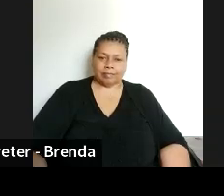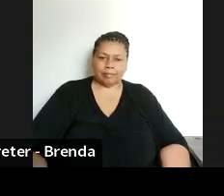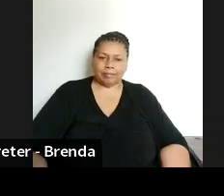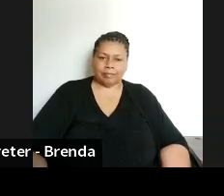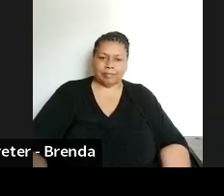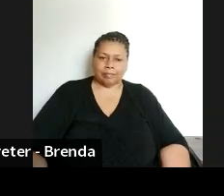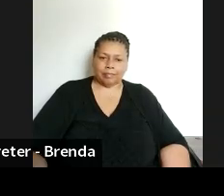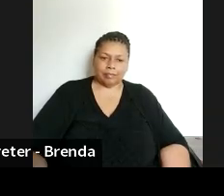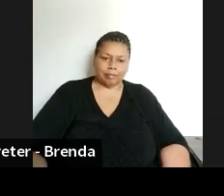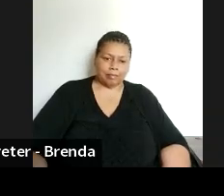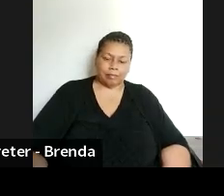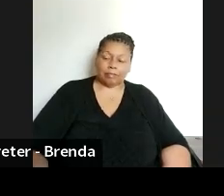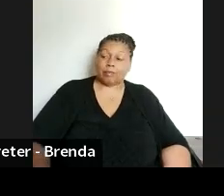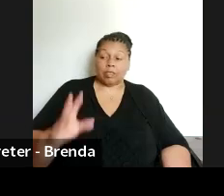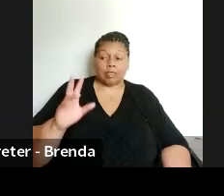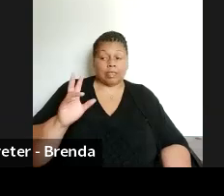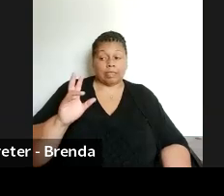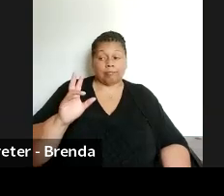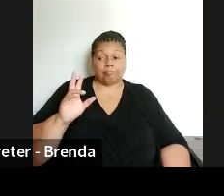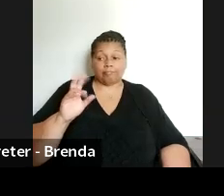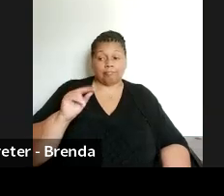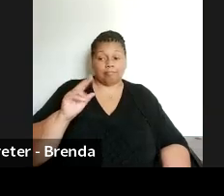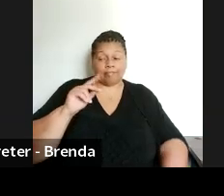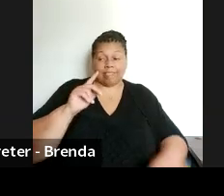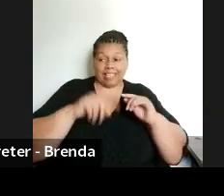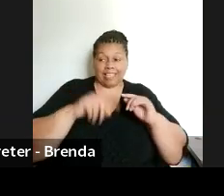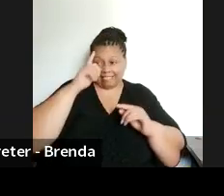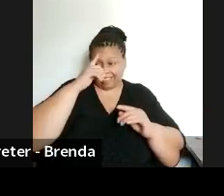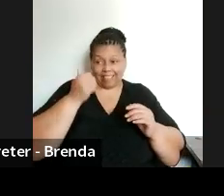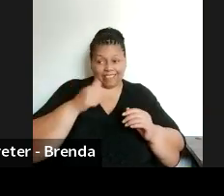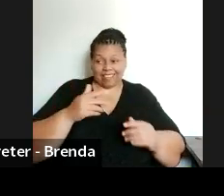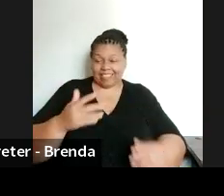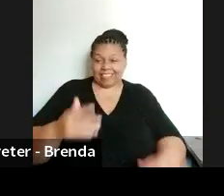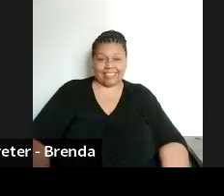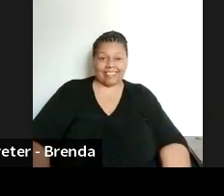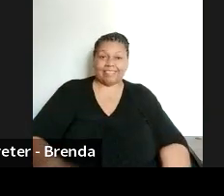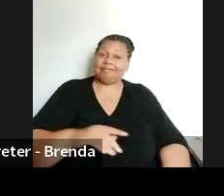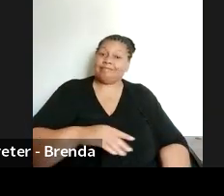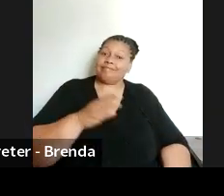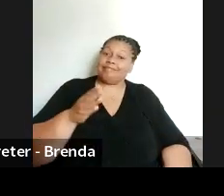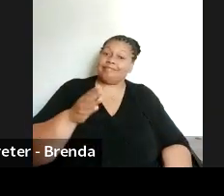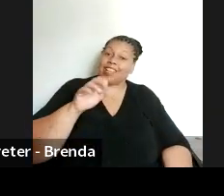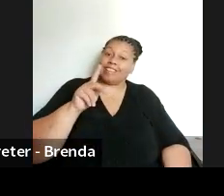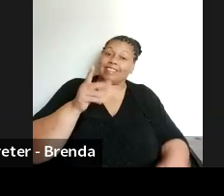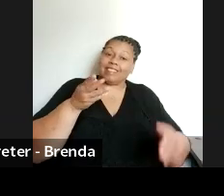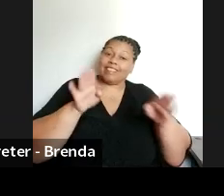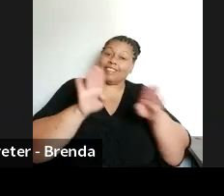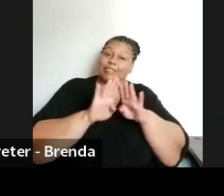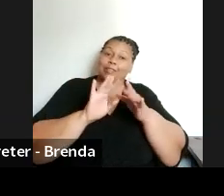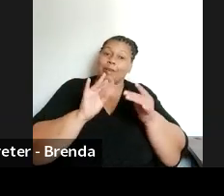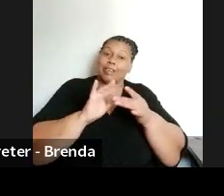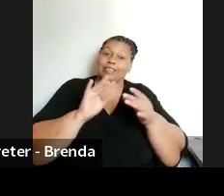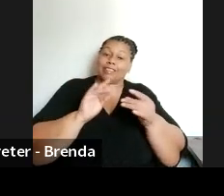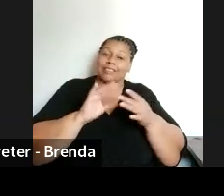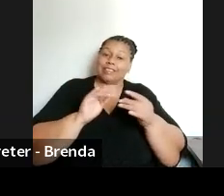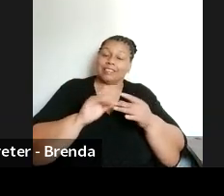No, I have none. I can't think of any. Jack, do you have any closing remarks?